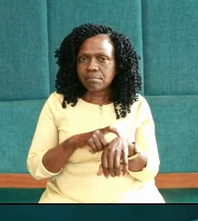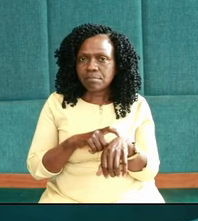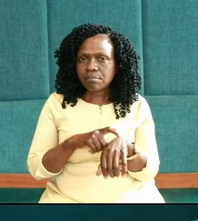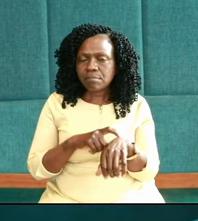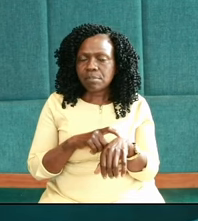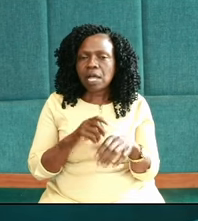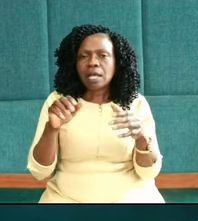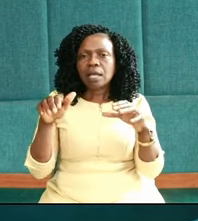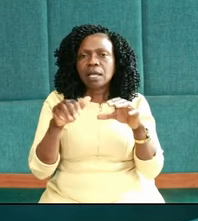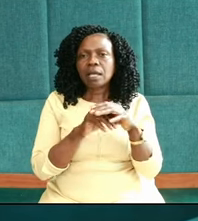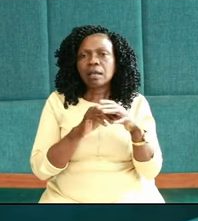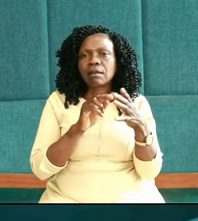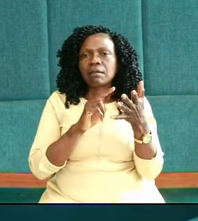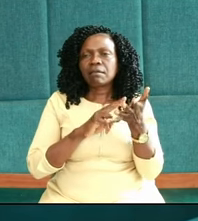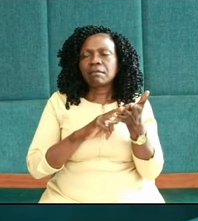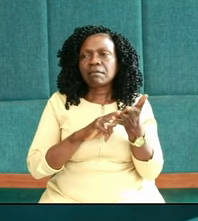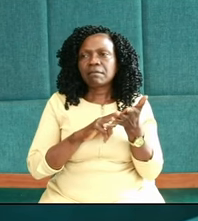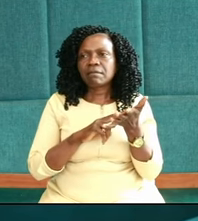in verse